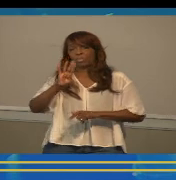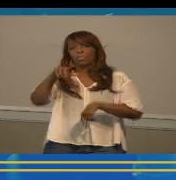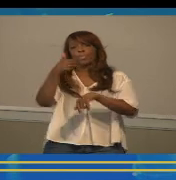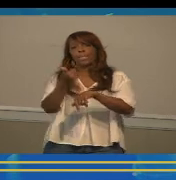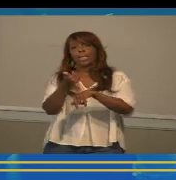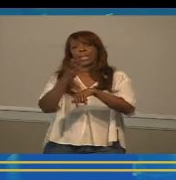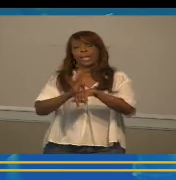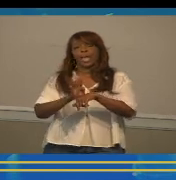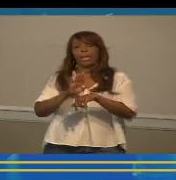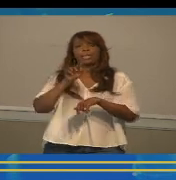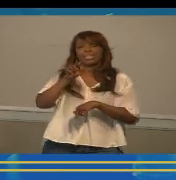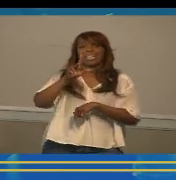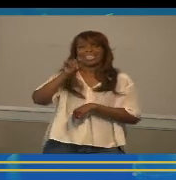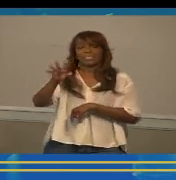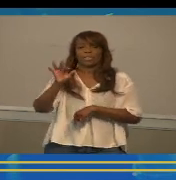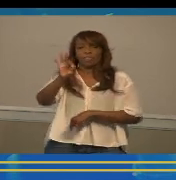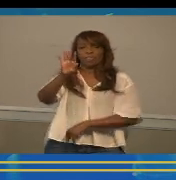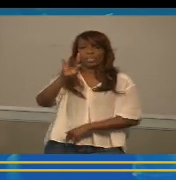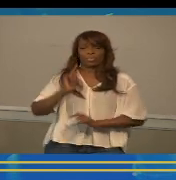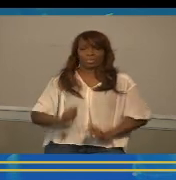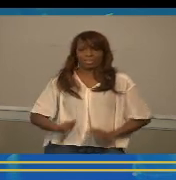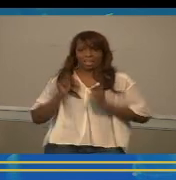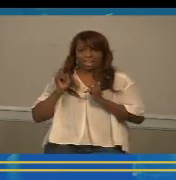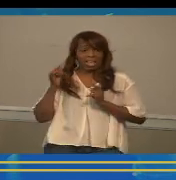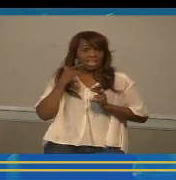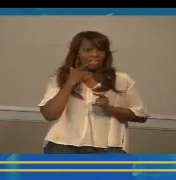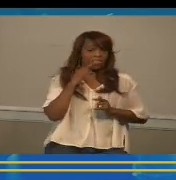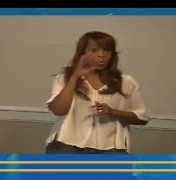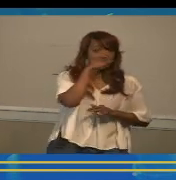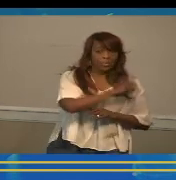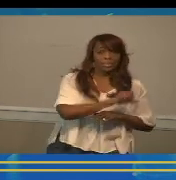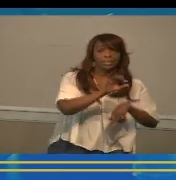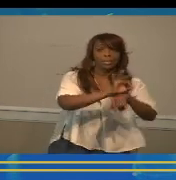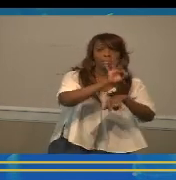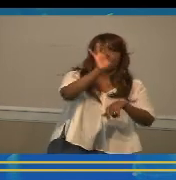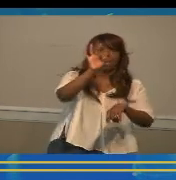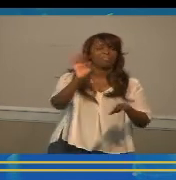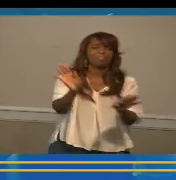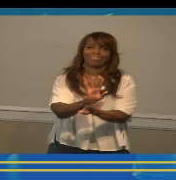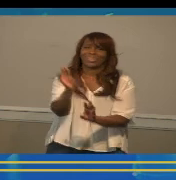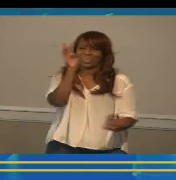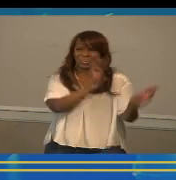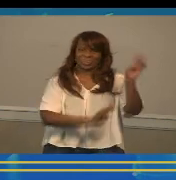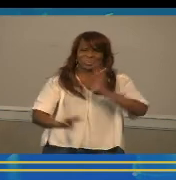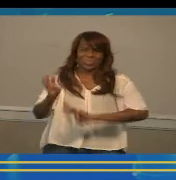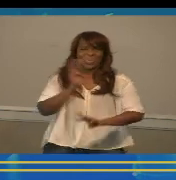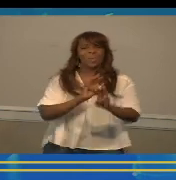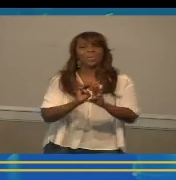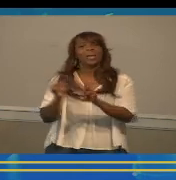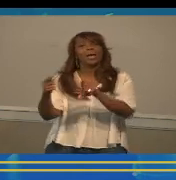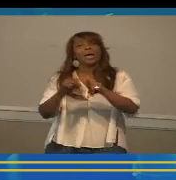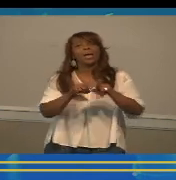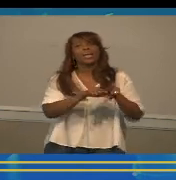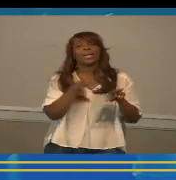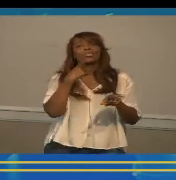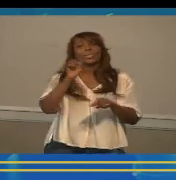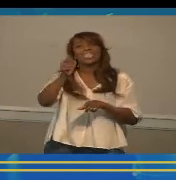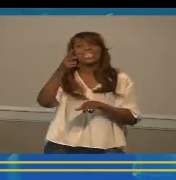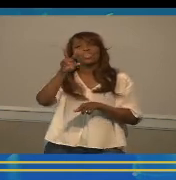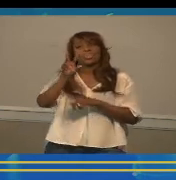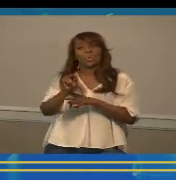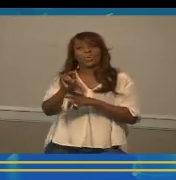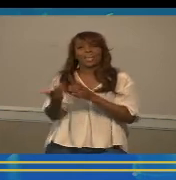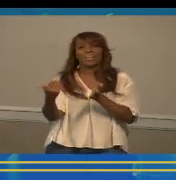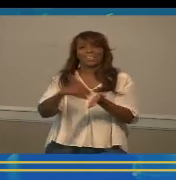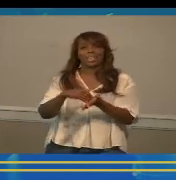GalileeNow.tv, and on Facebook Live. If you missed us at 9 o'clock, don't worry. Catch us at 10:30 a.m. for a rebroadcast